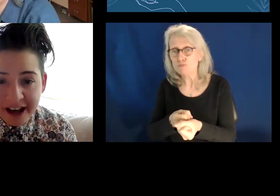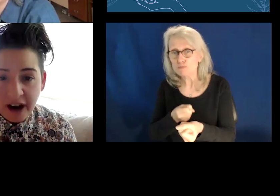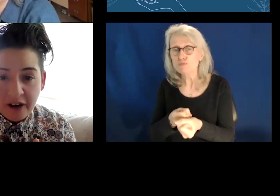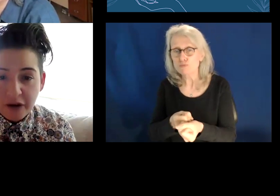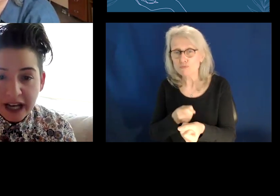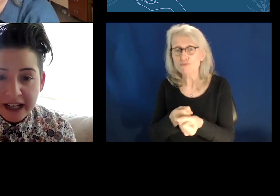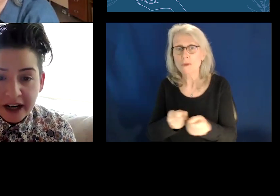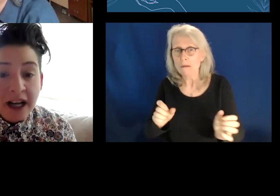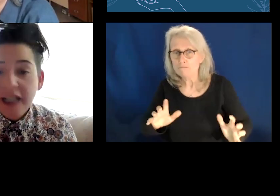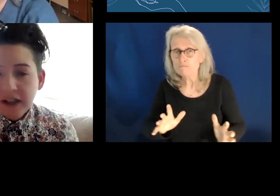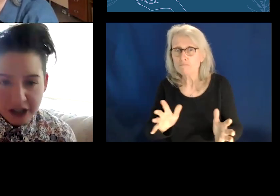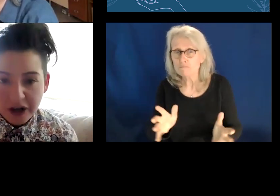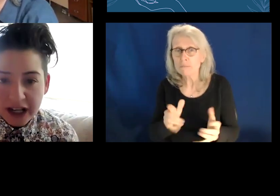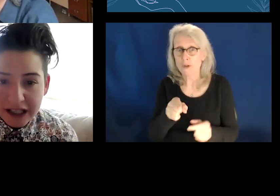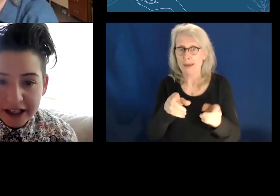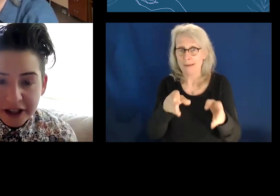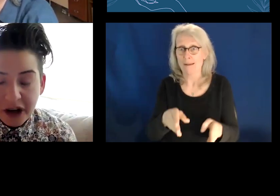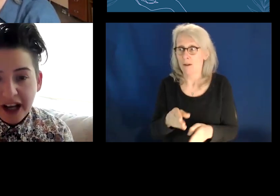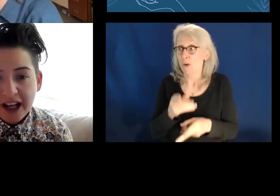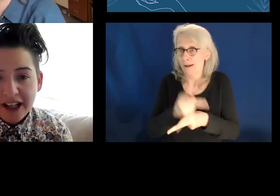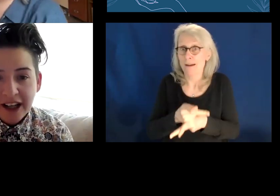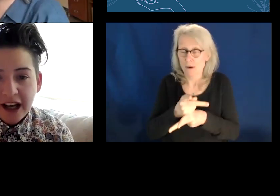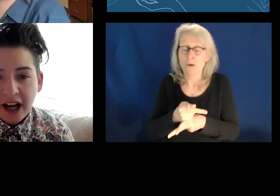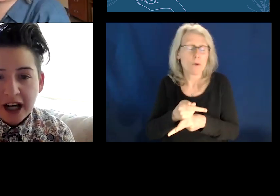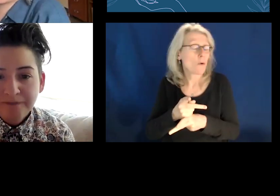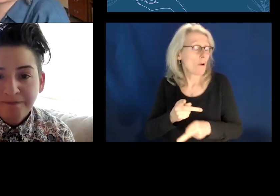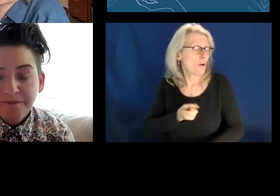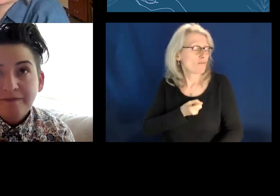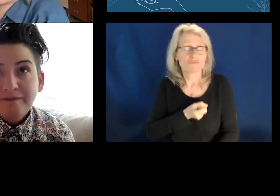space for that care, it does translate. You know,